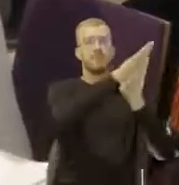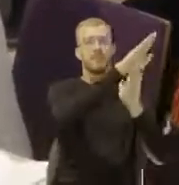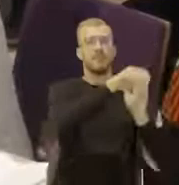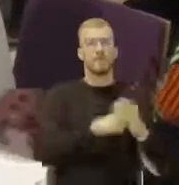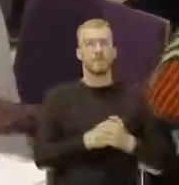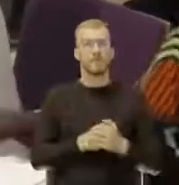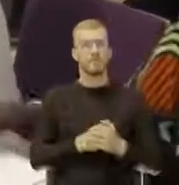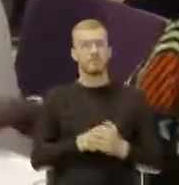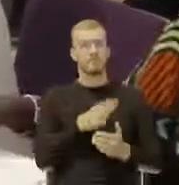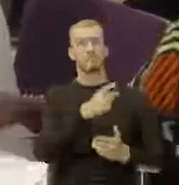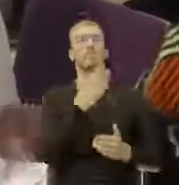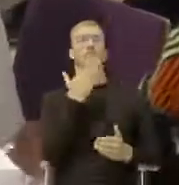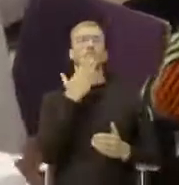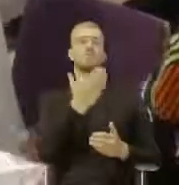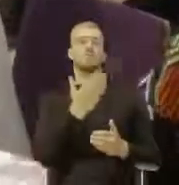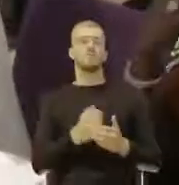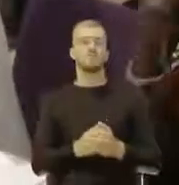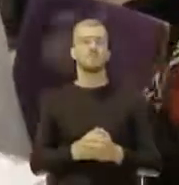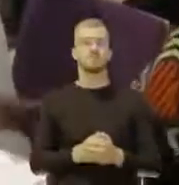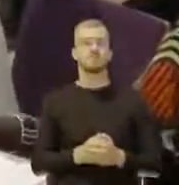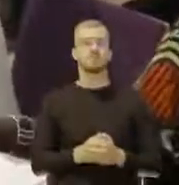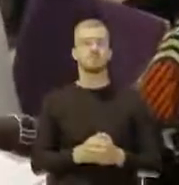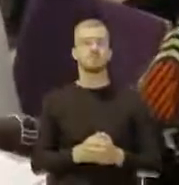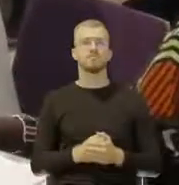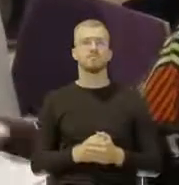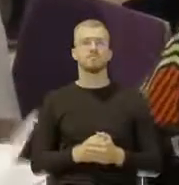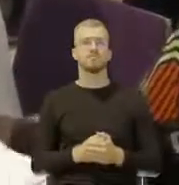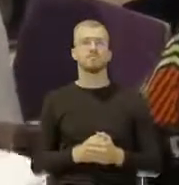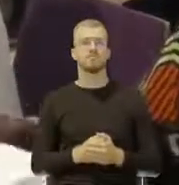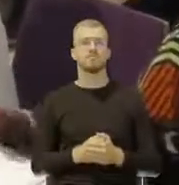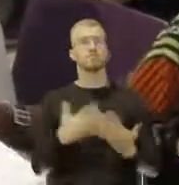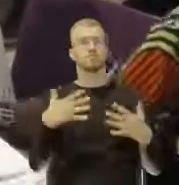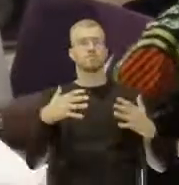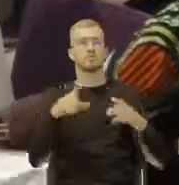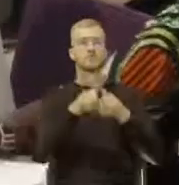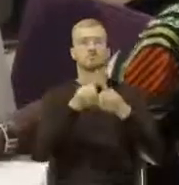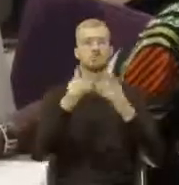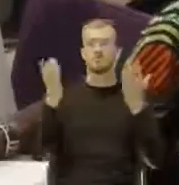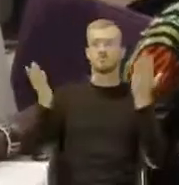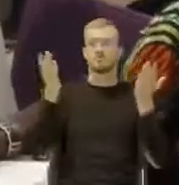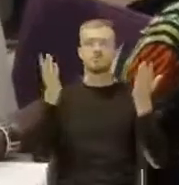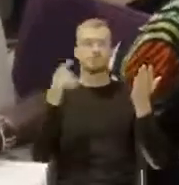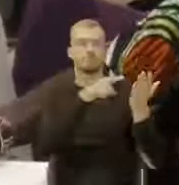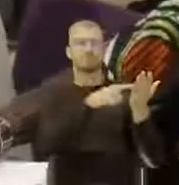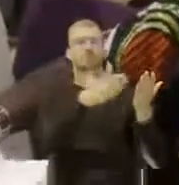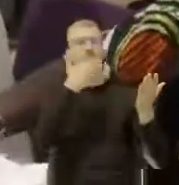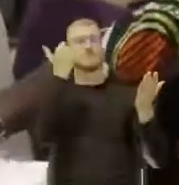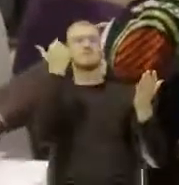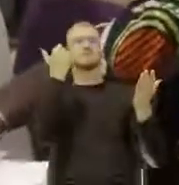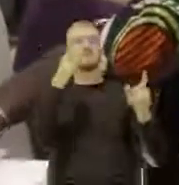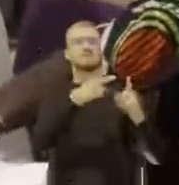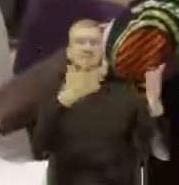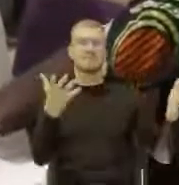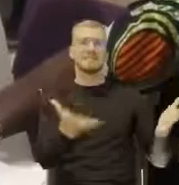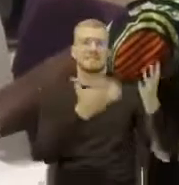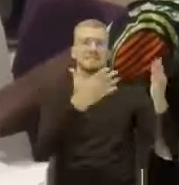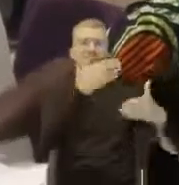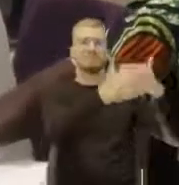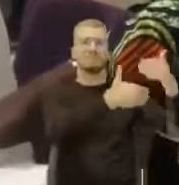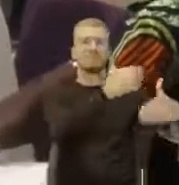the multilateral system to include us at the table. So allow me now